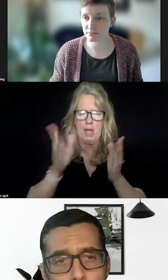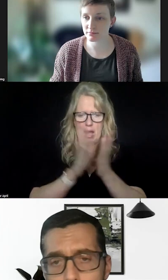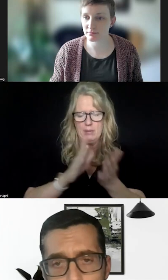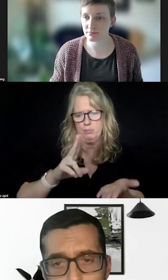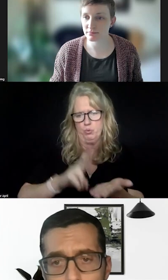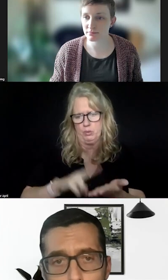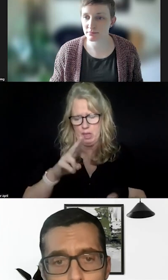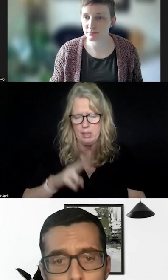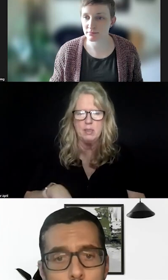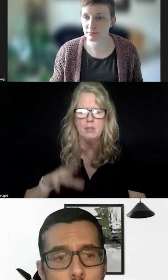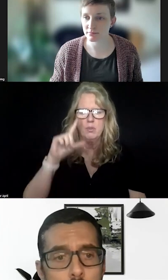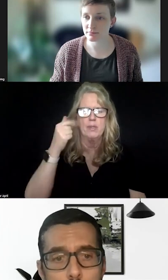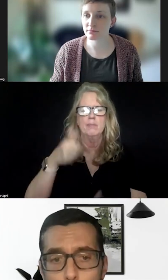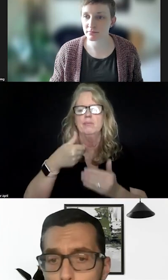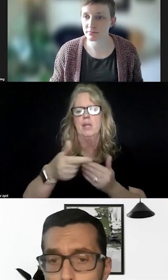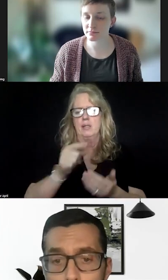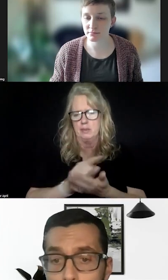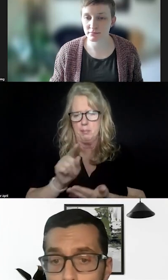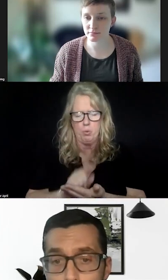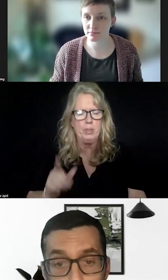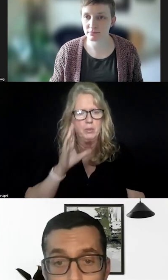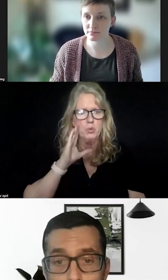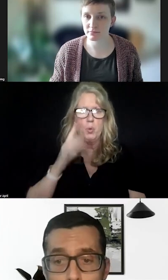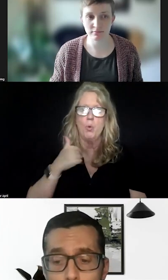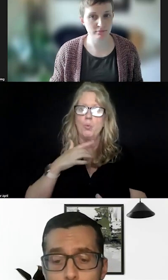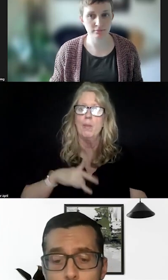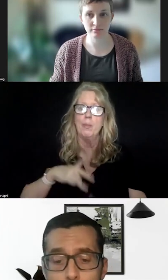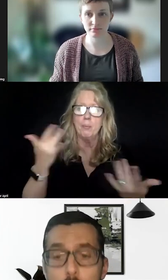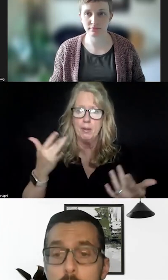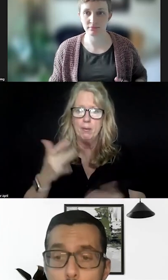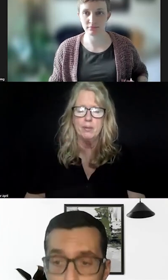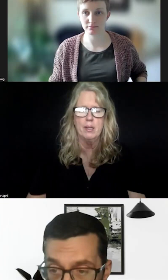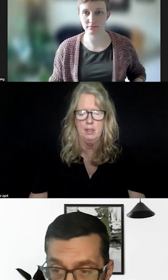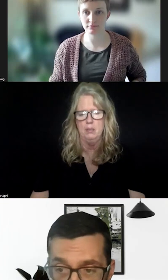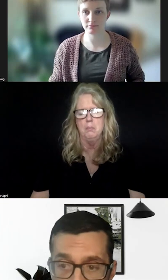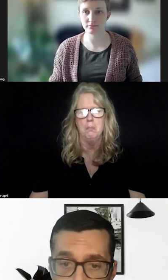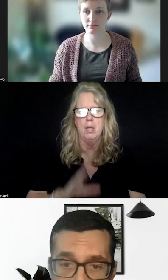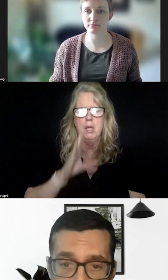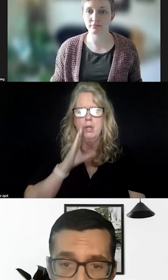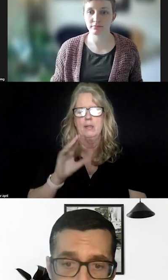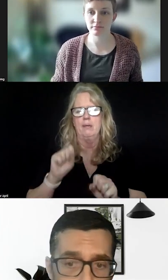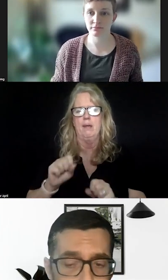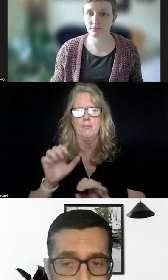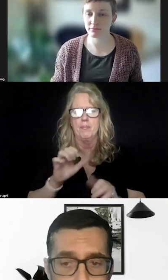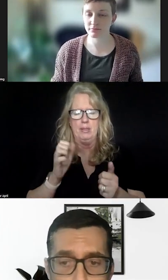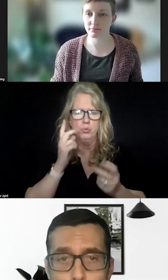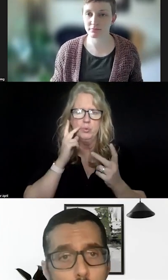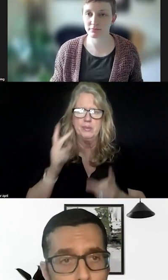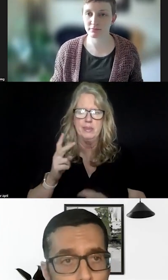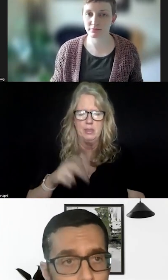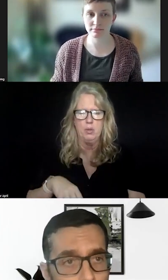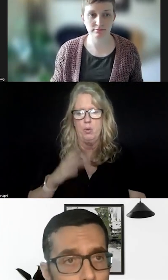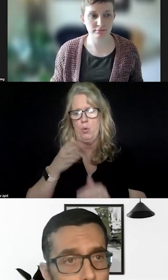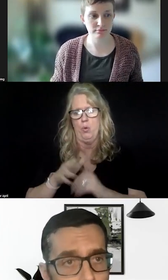the next couple weeks. And so we're really thrilled to be in that position and to see over